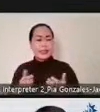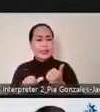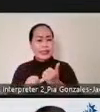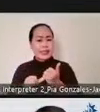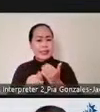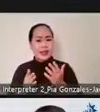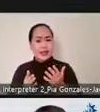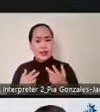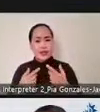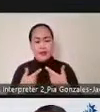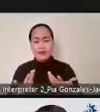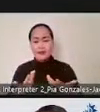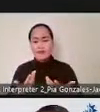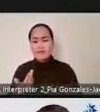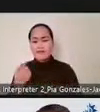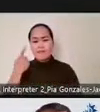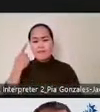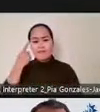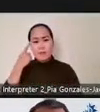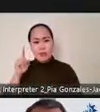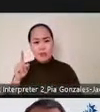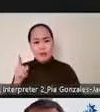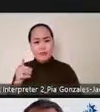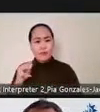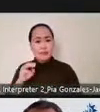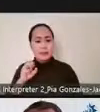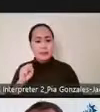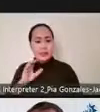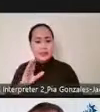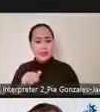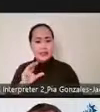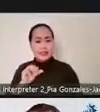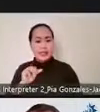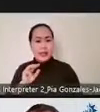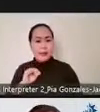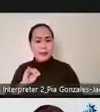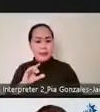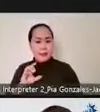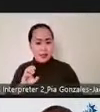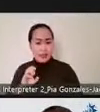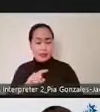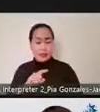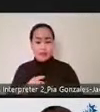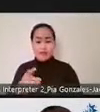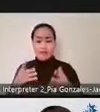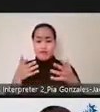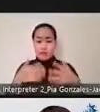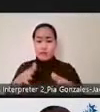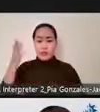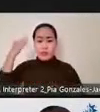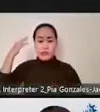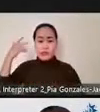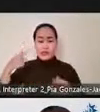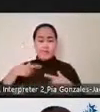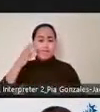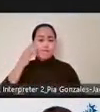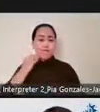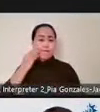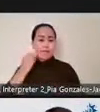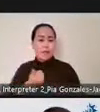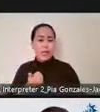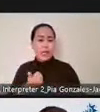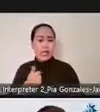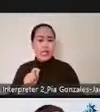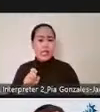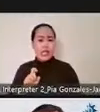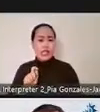I think this is addressed to Ms. Camille. Have you ever encountered other textiles from other parts of the country that have some